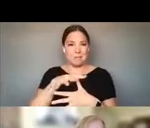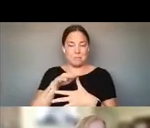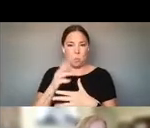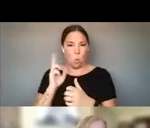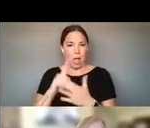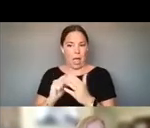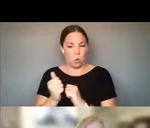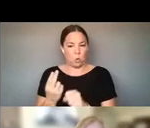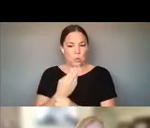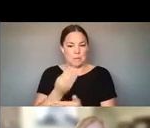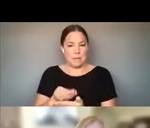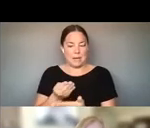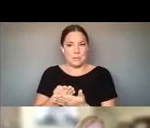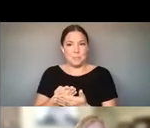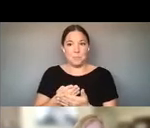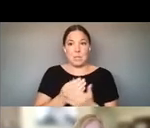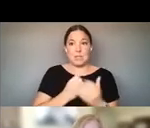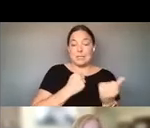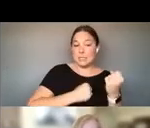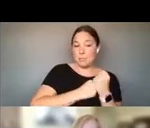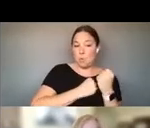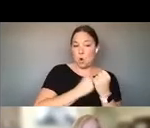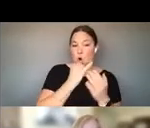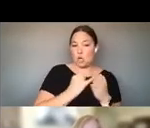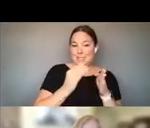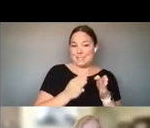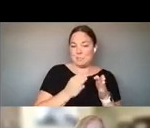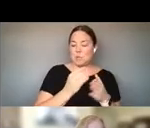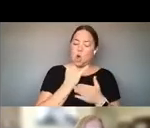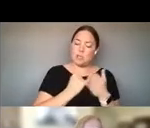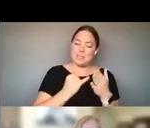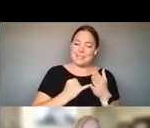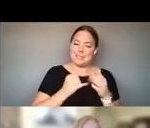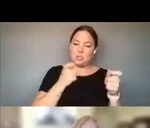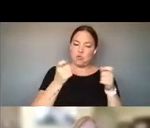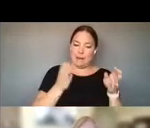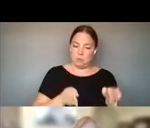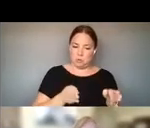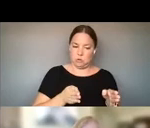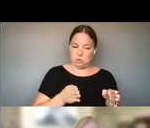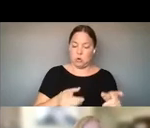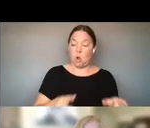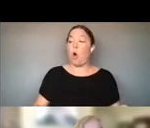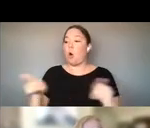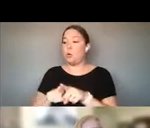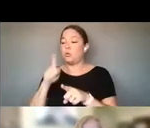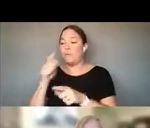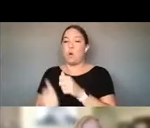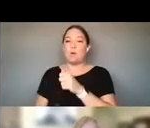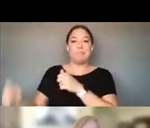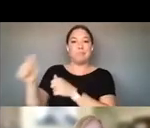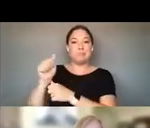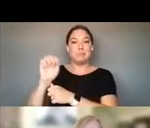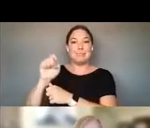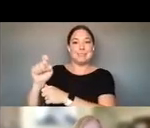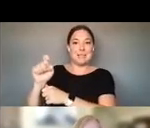for support for your artistic director, uh, and also for your, uh, executive director, we're not going to say,